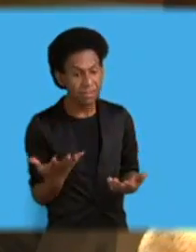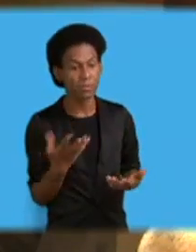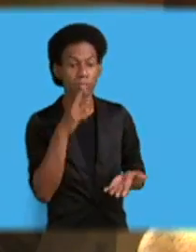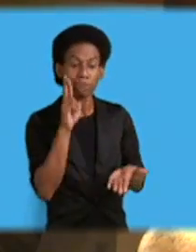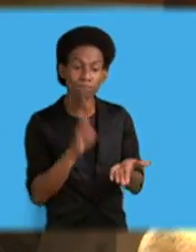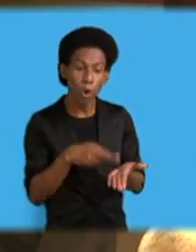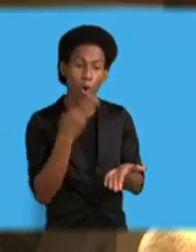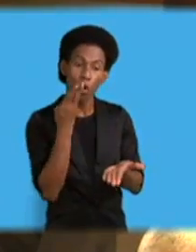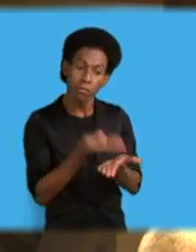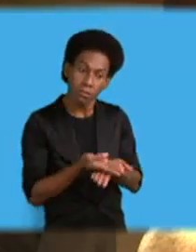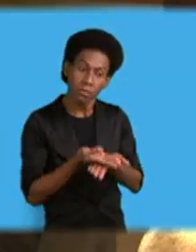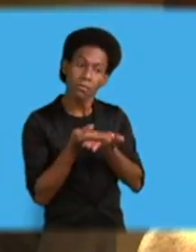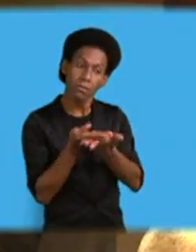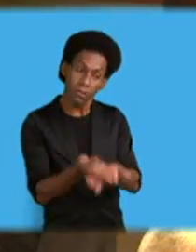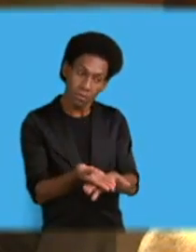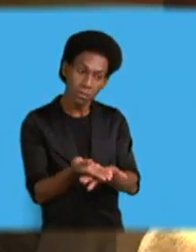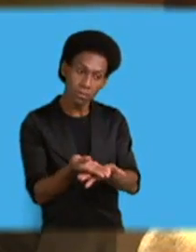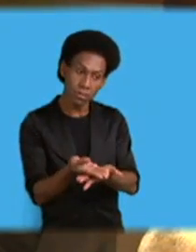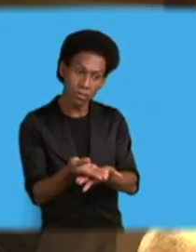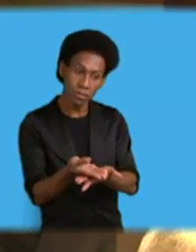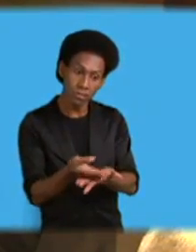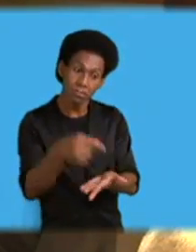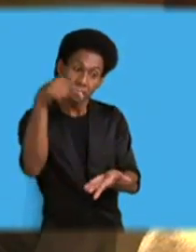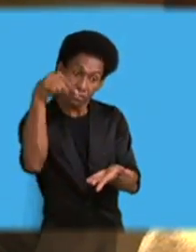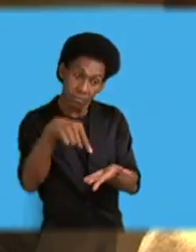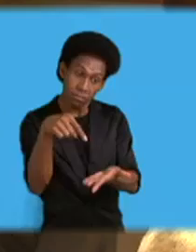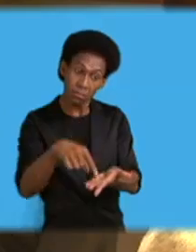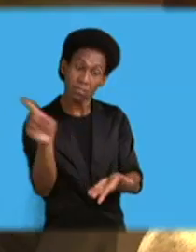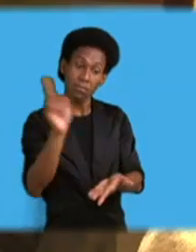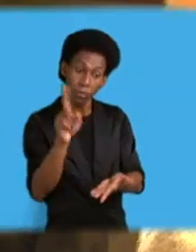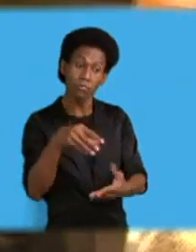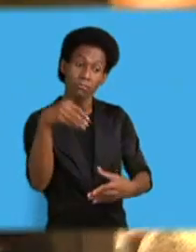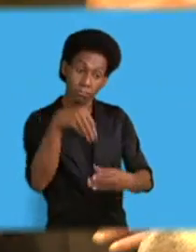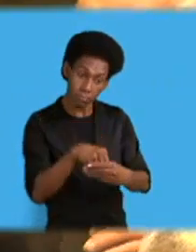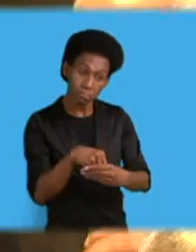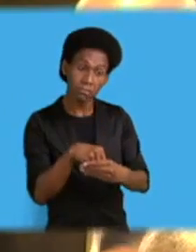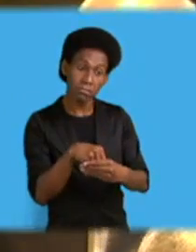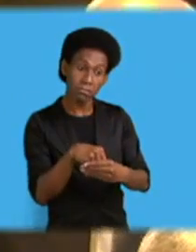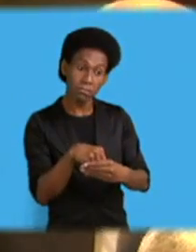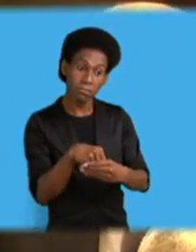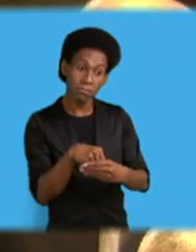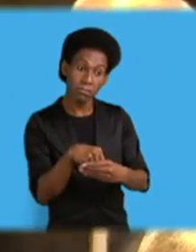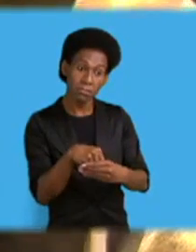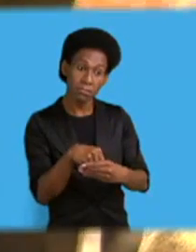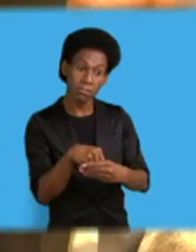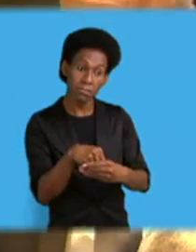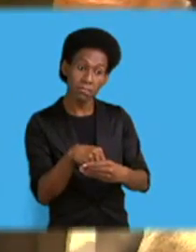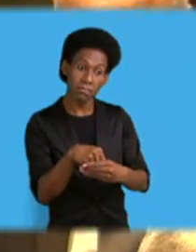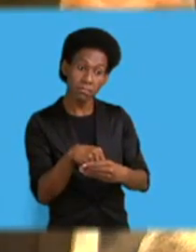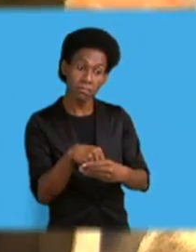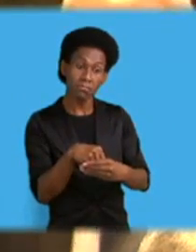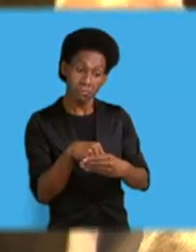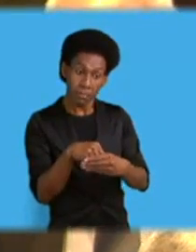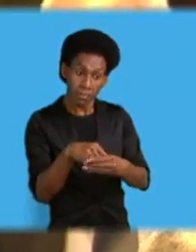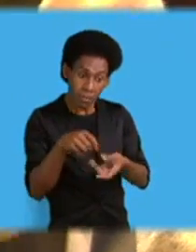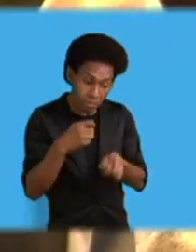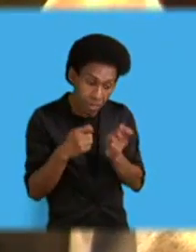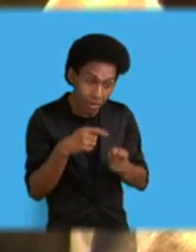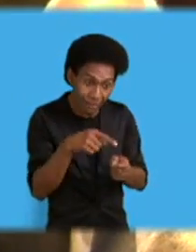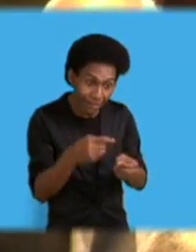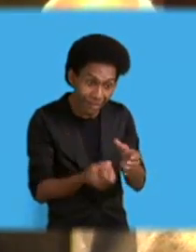that, there's a recommendation there that Fiji replant 100,000 acres as a measure against climate